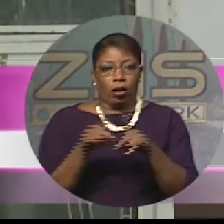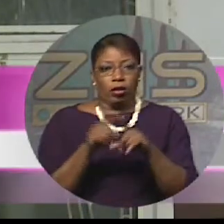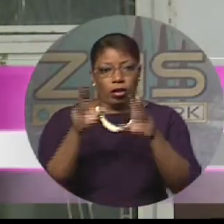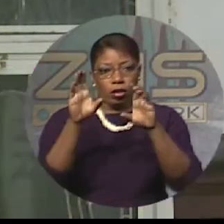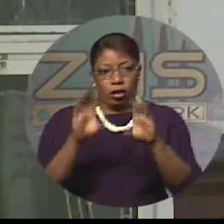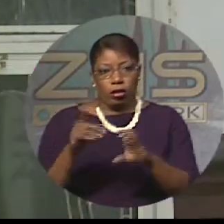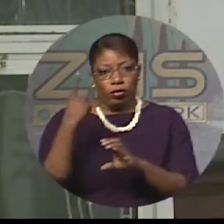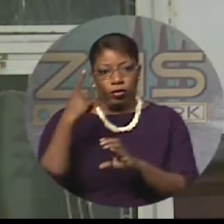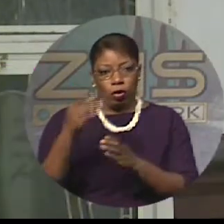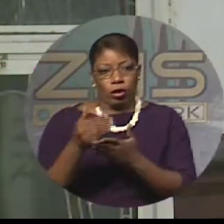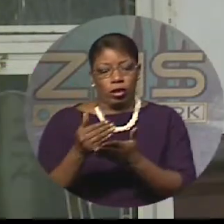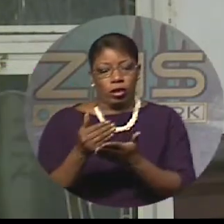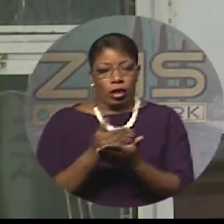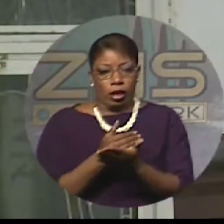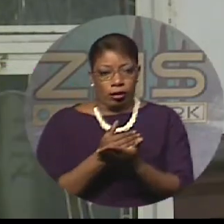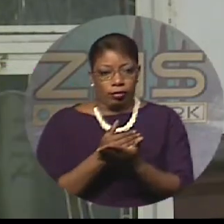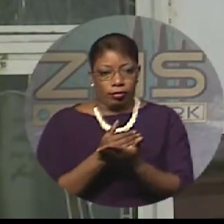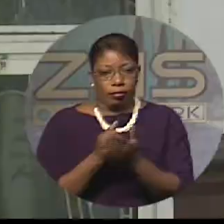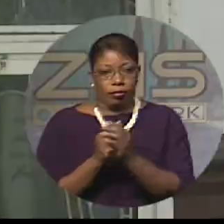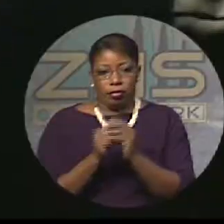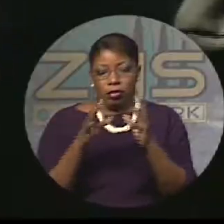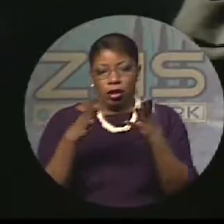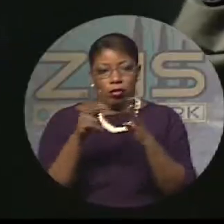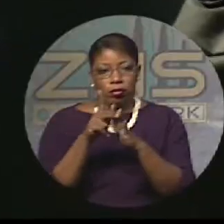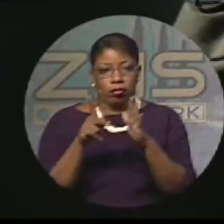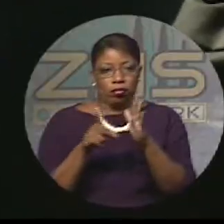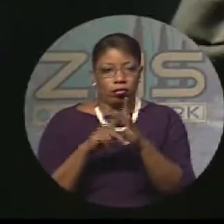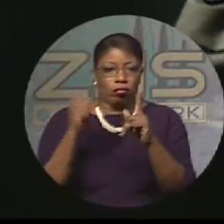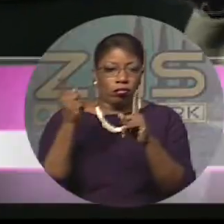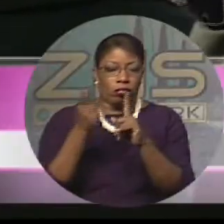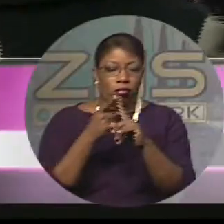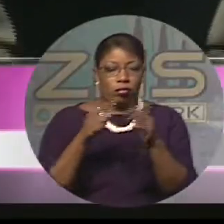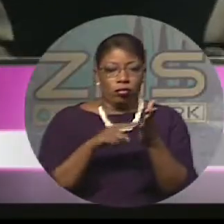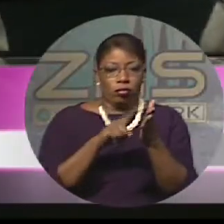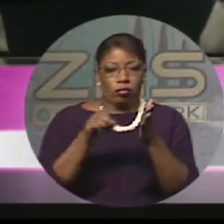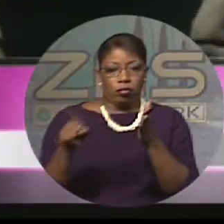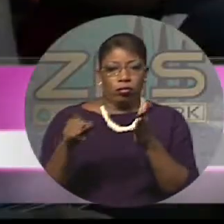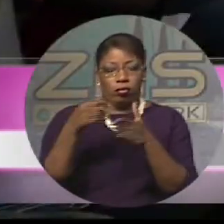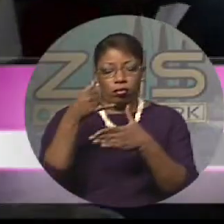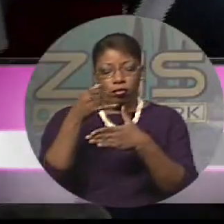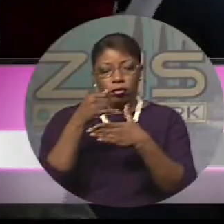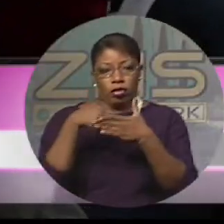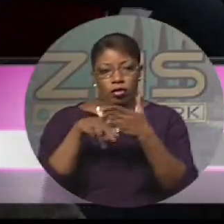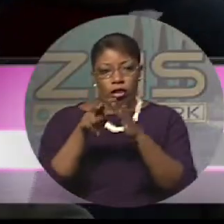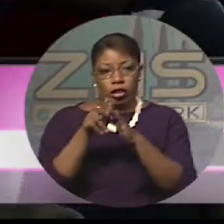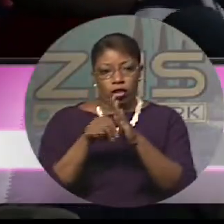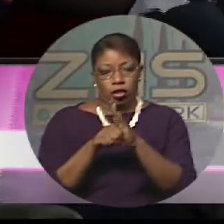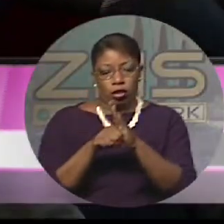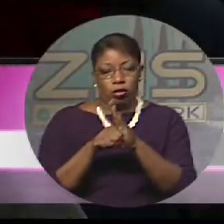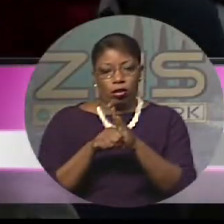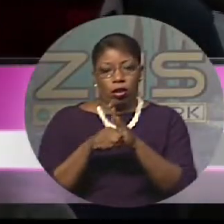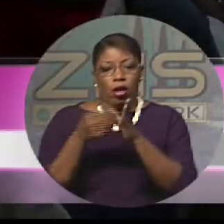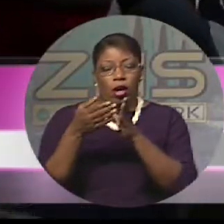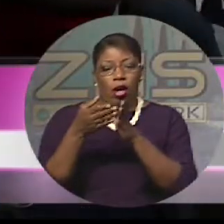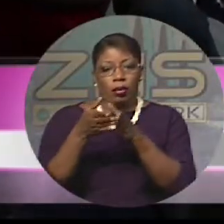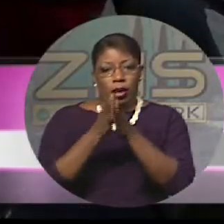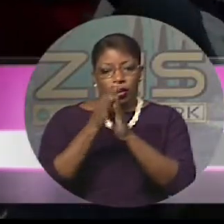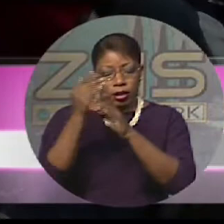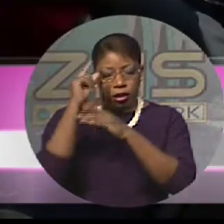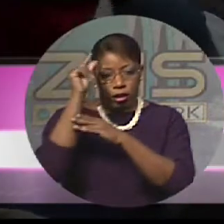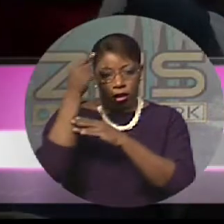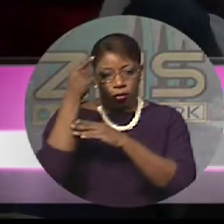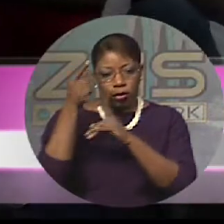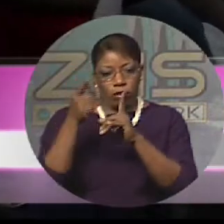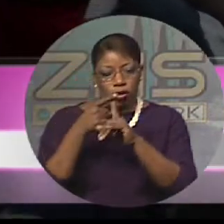for some. Amidst a slew of policies aimed at curbing illegal immigration, Bishop Leish Boyd is calling on the government to address the